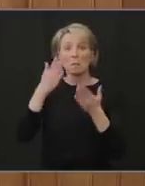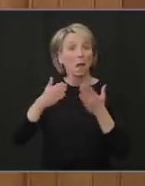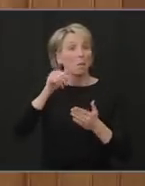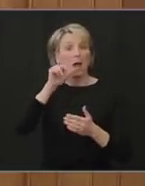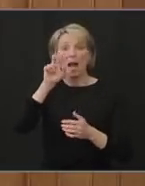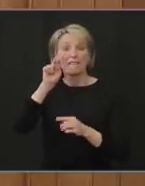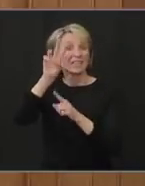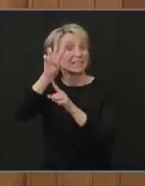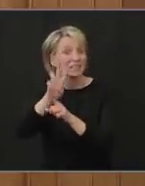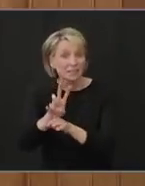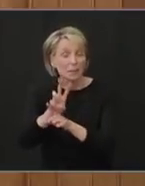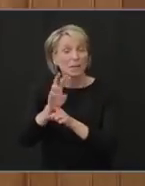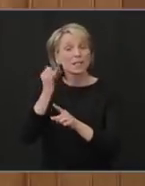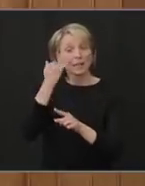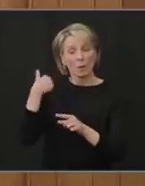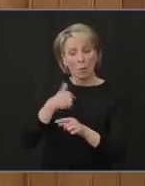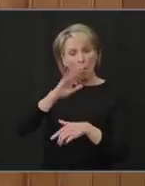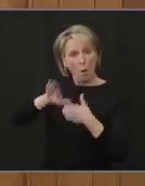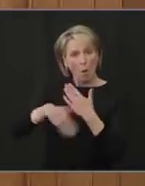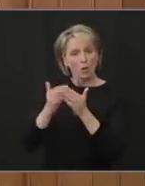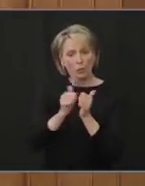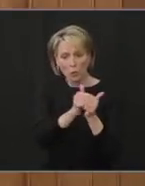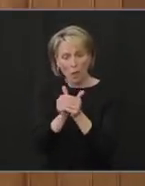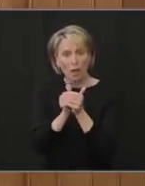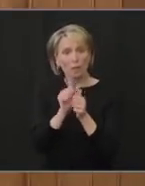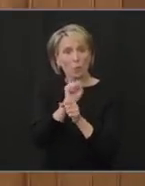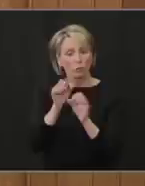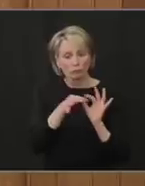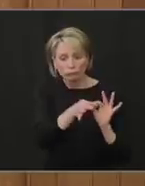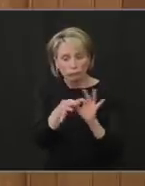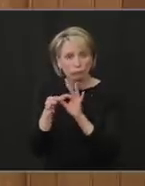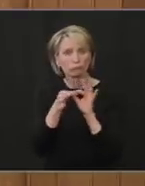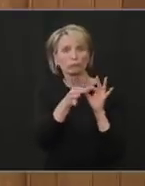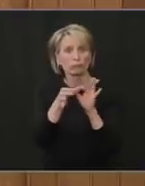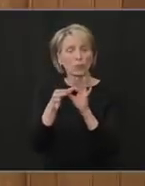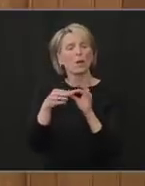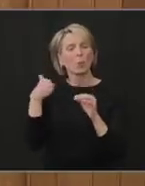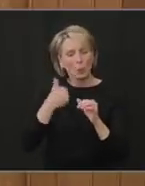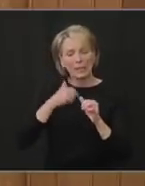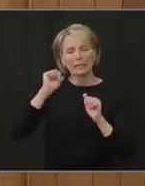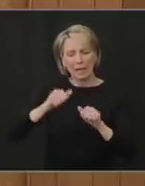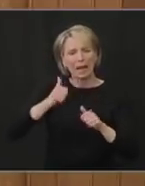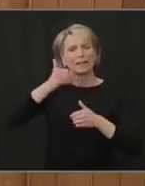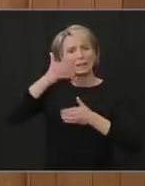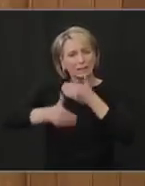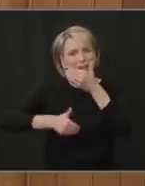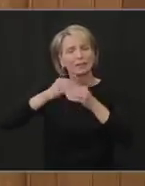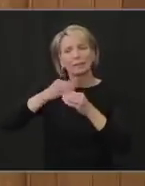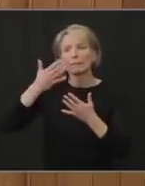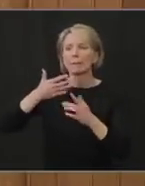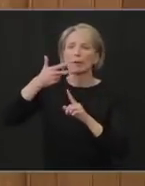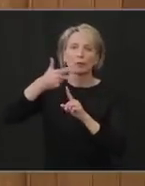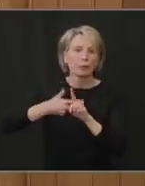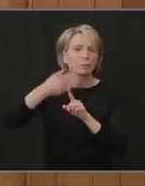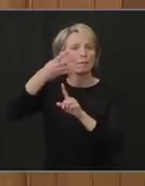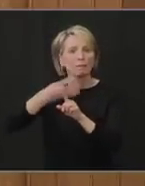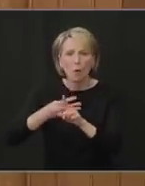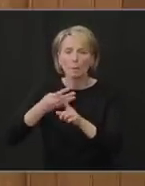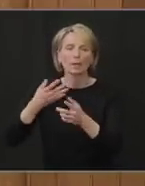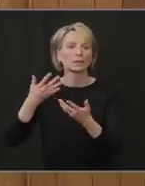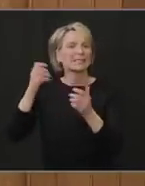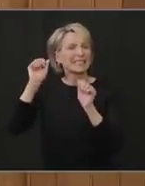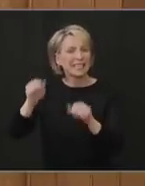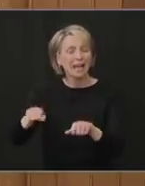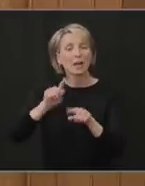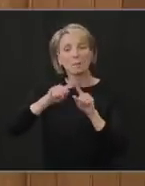together, then we can turn the corner in a matter of months, not a matter of years. But again, that's